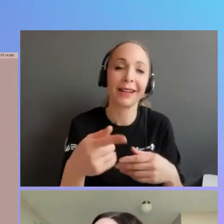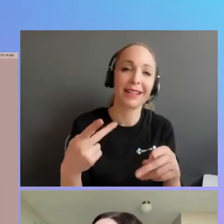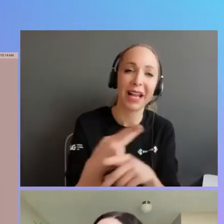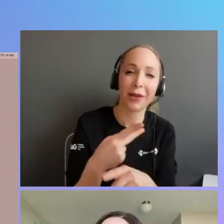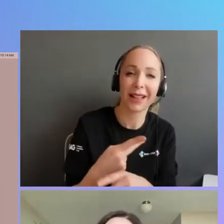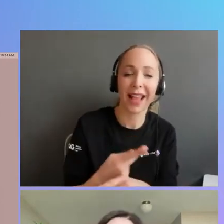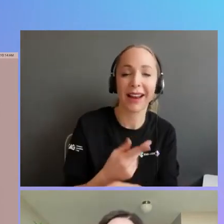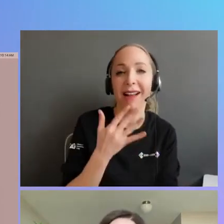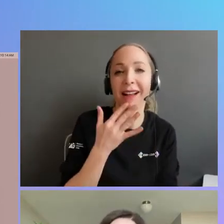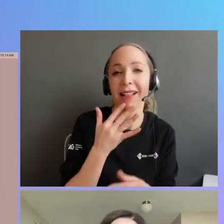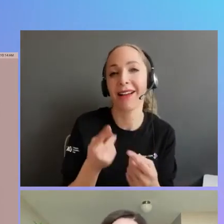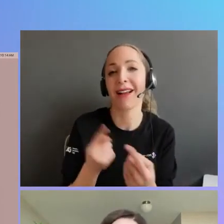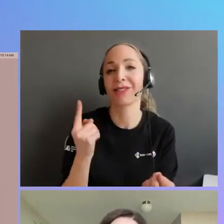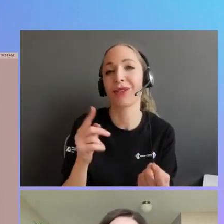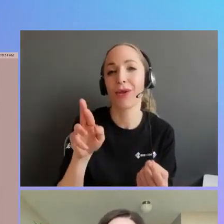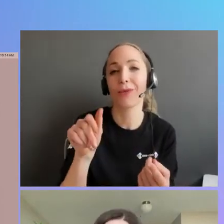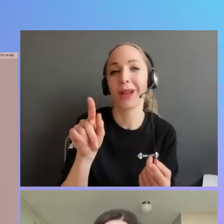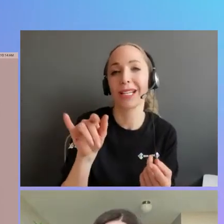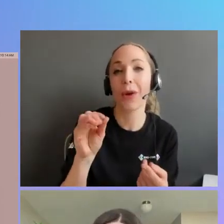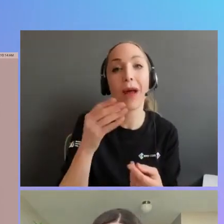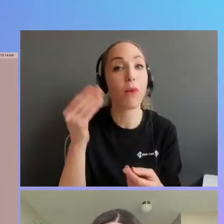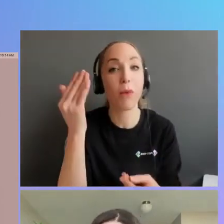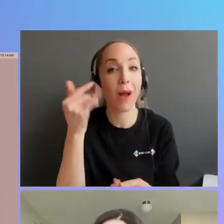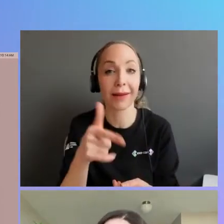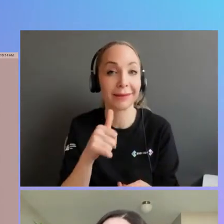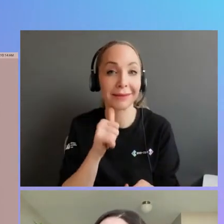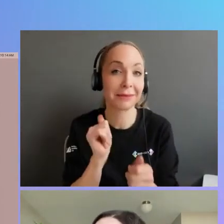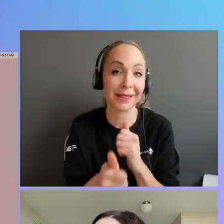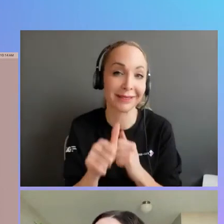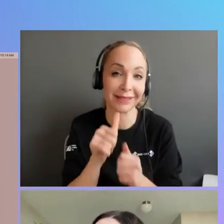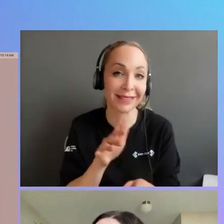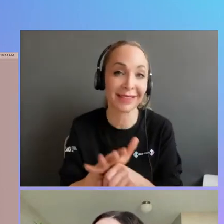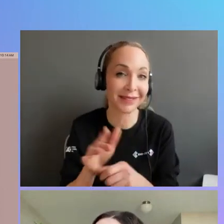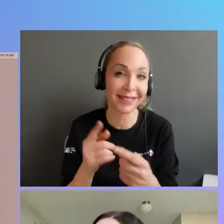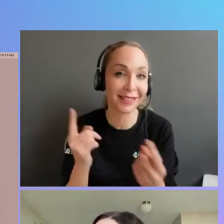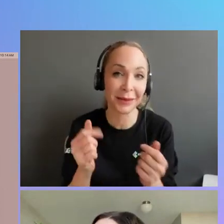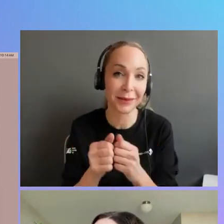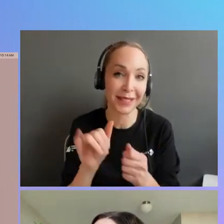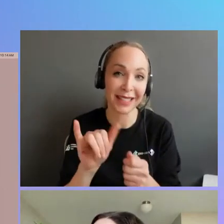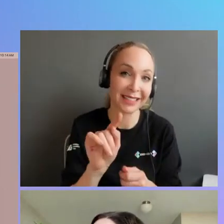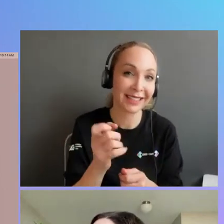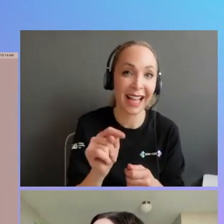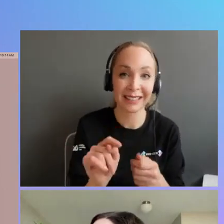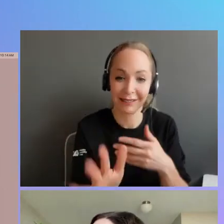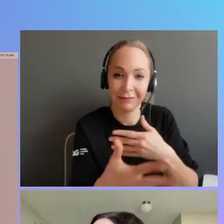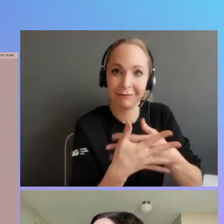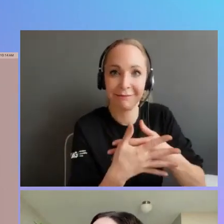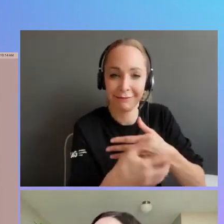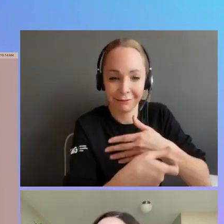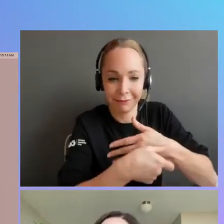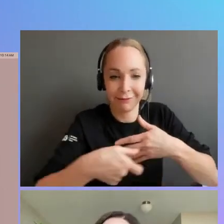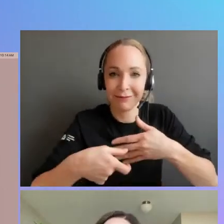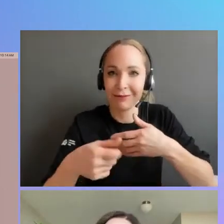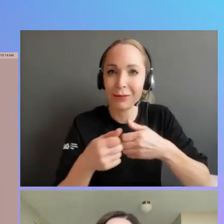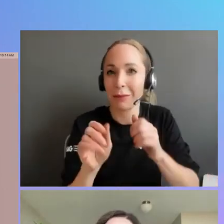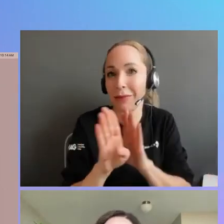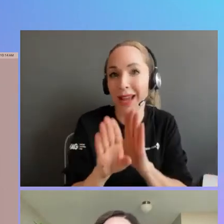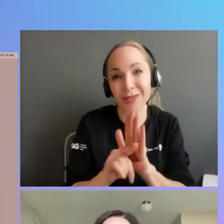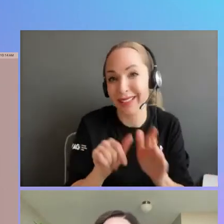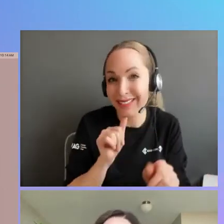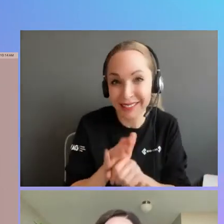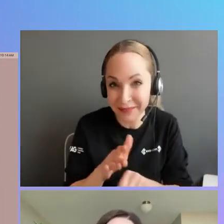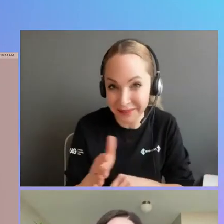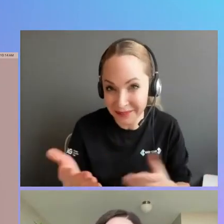as a description of why this didn't pass. There's not enough contrast there with this text against the background. And something that's really